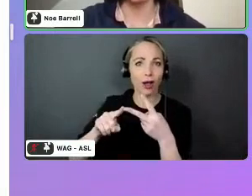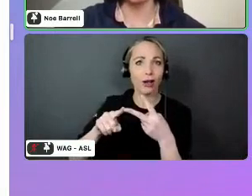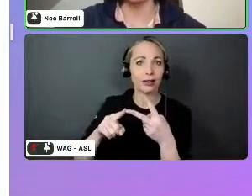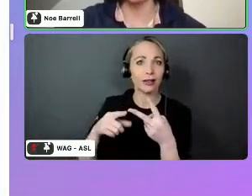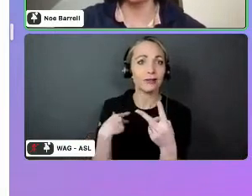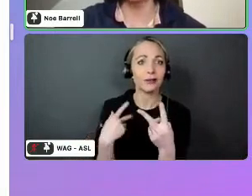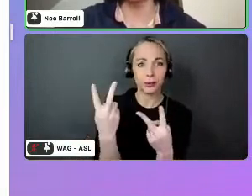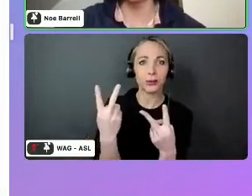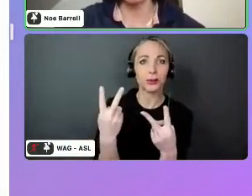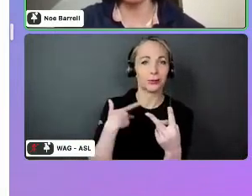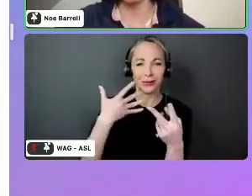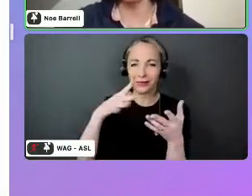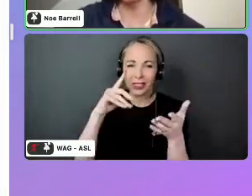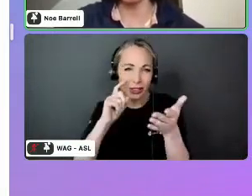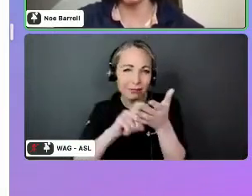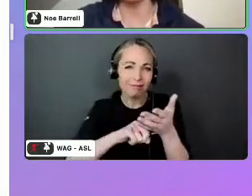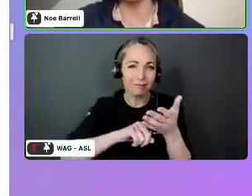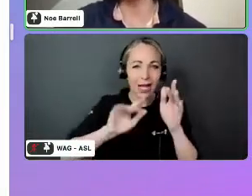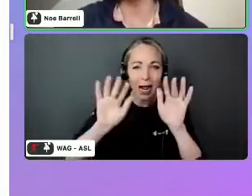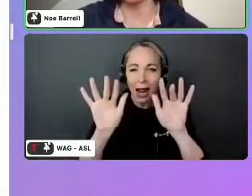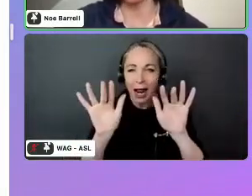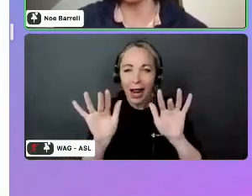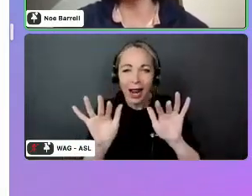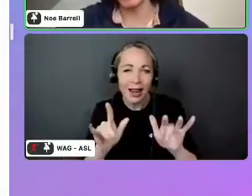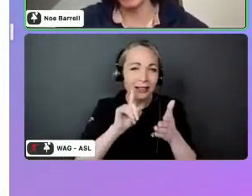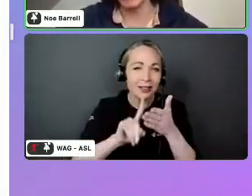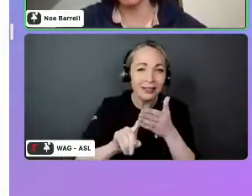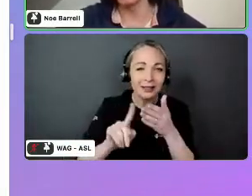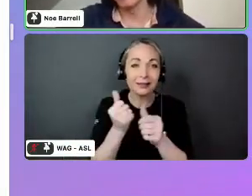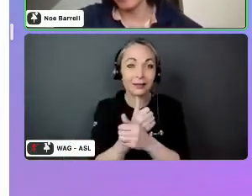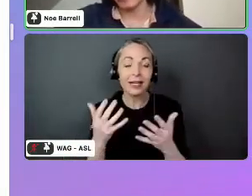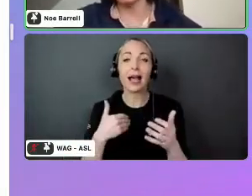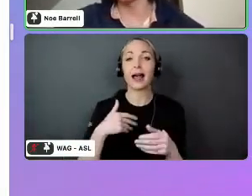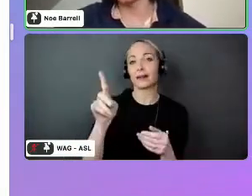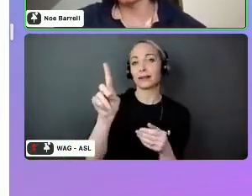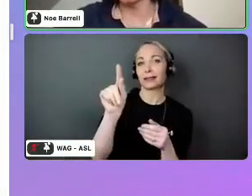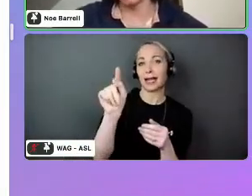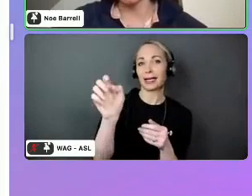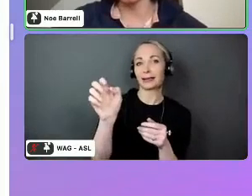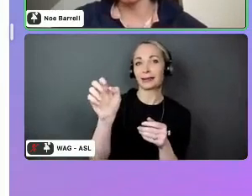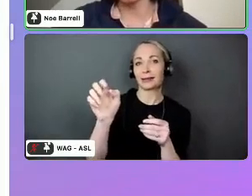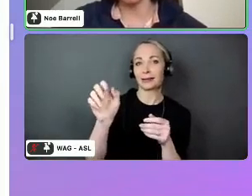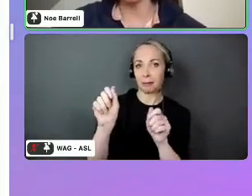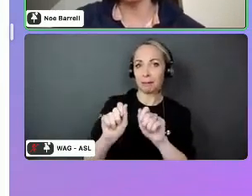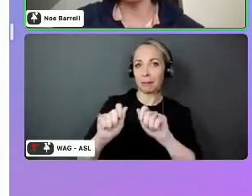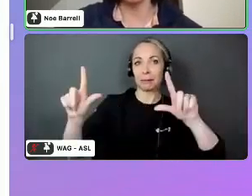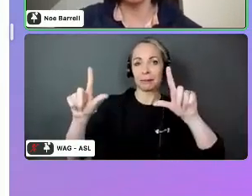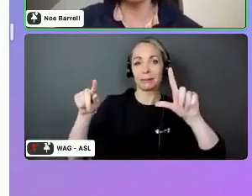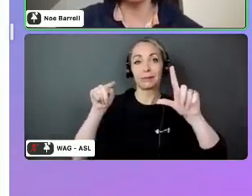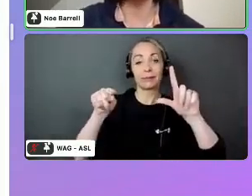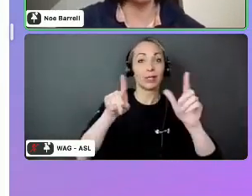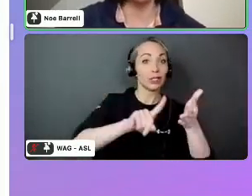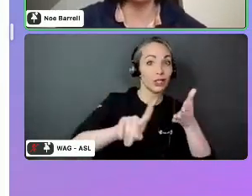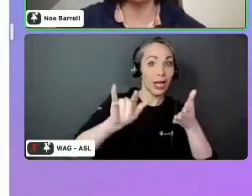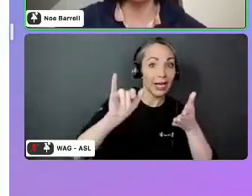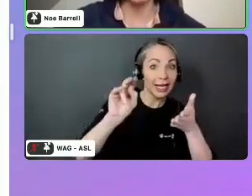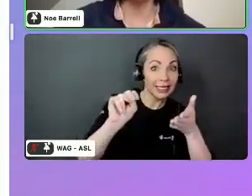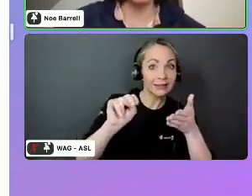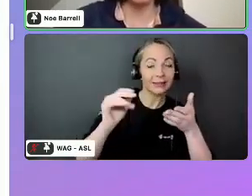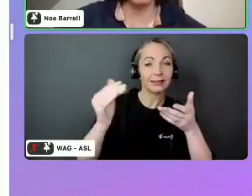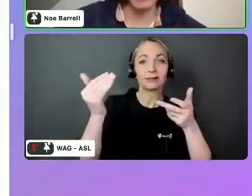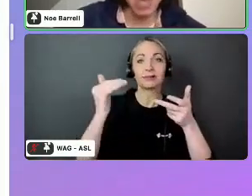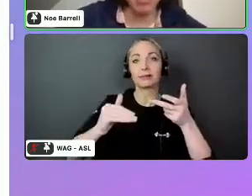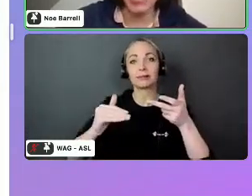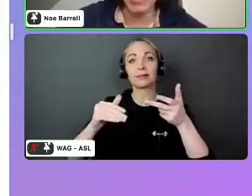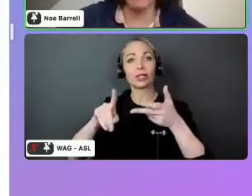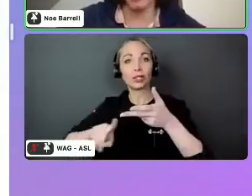input for going to, the pop-up, the date pop-ups for check-in and check-out, and the pop-up for the number of travelers, as well